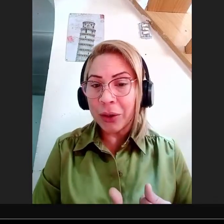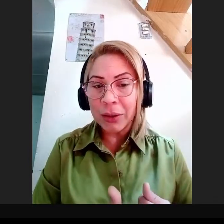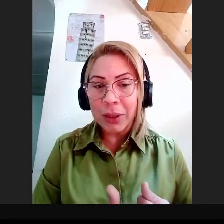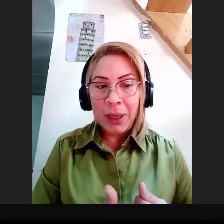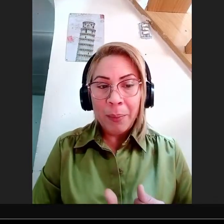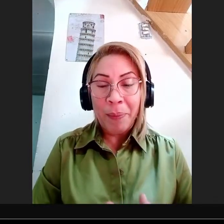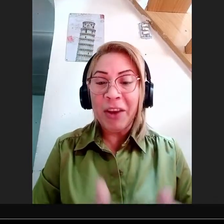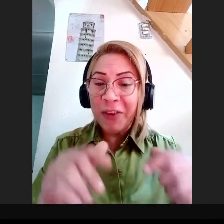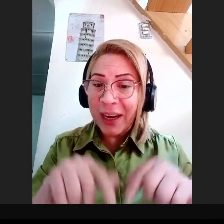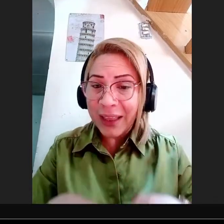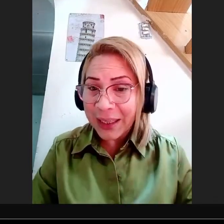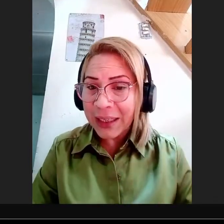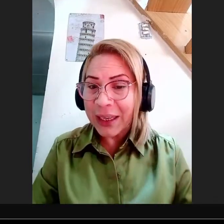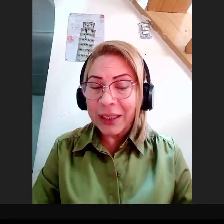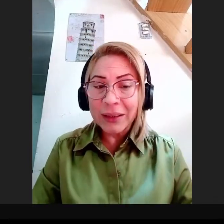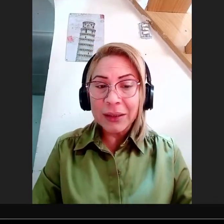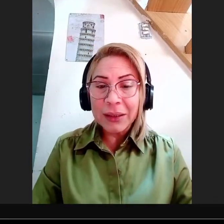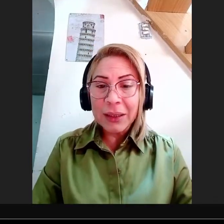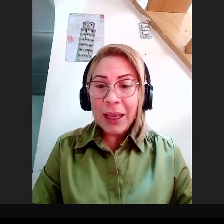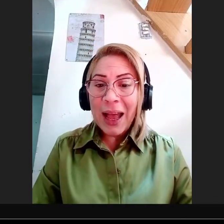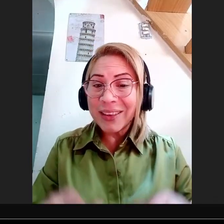work, because the employer